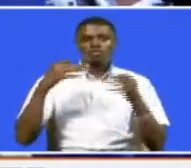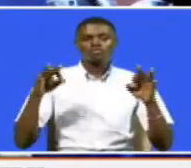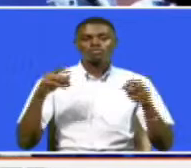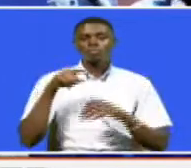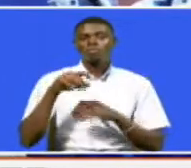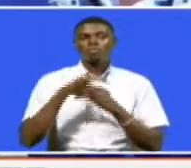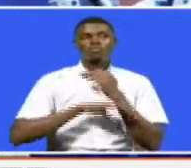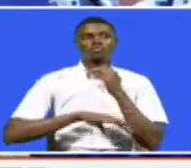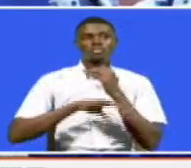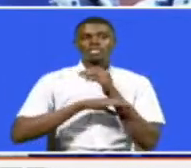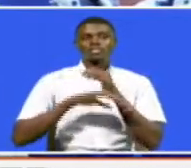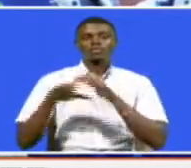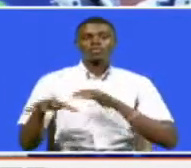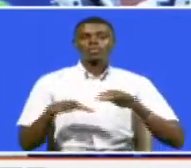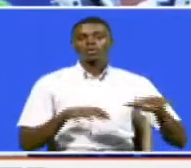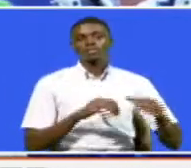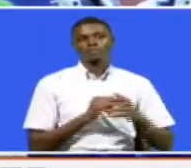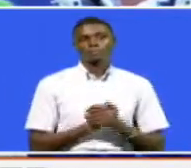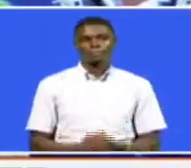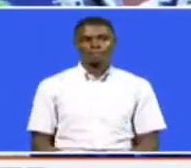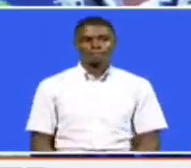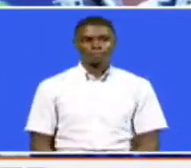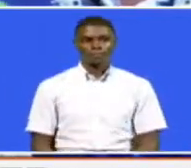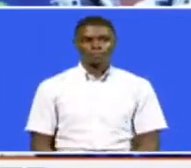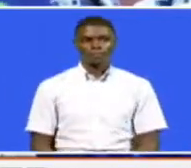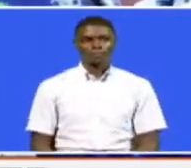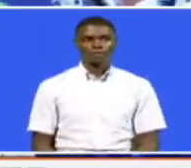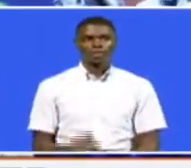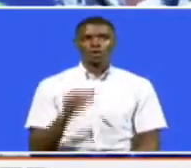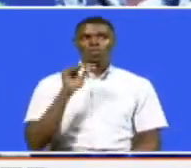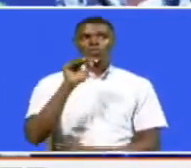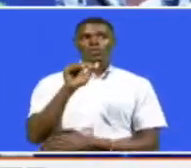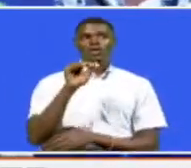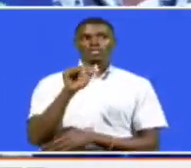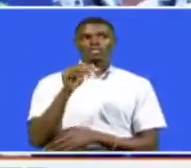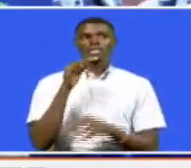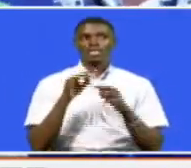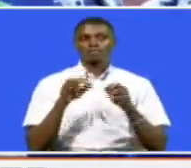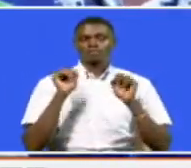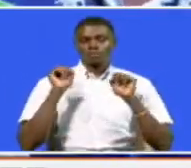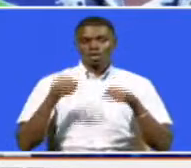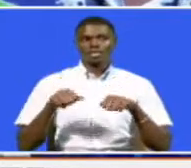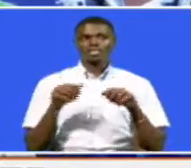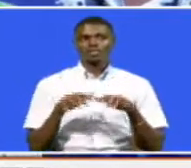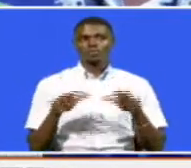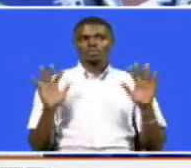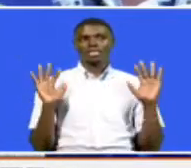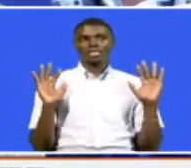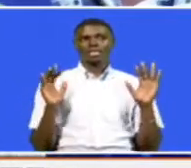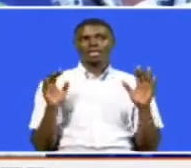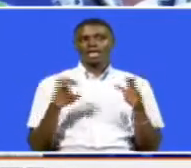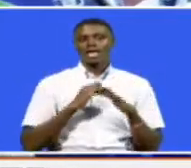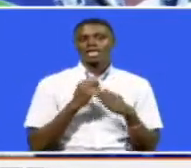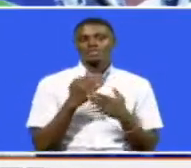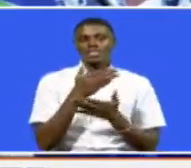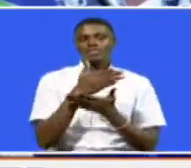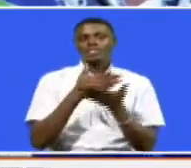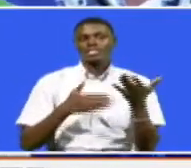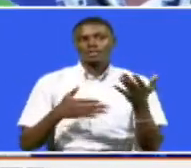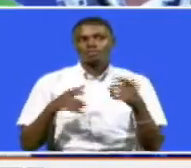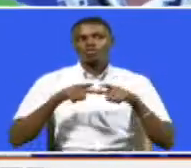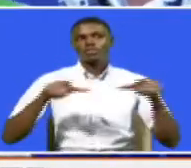of this country are suffering. We request them, if they could agree to surrender, even if it's half of the land that they